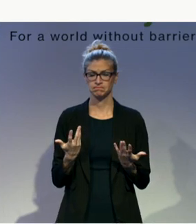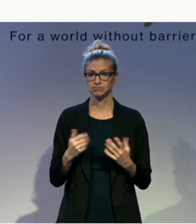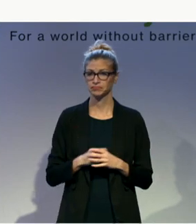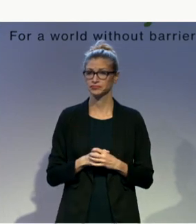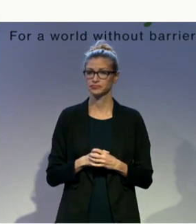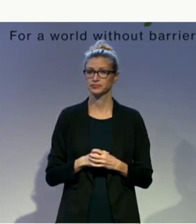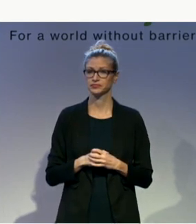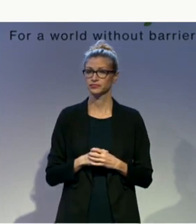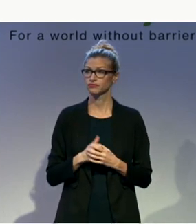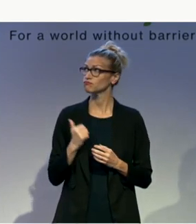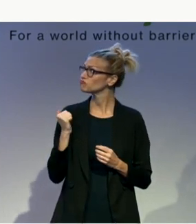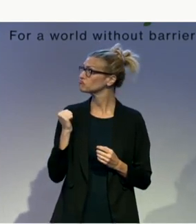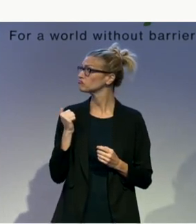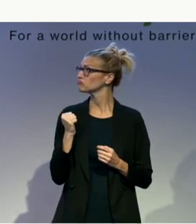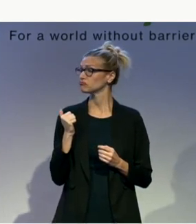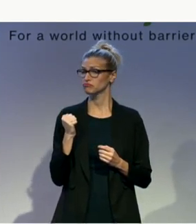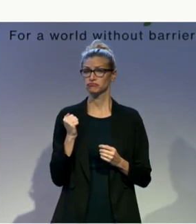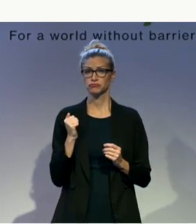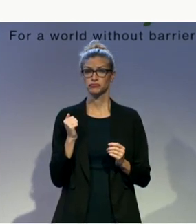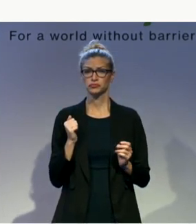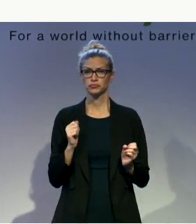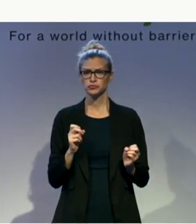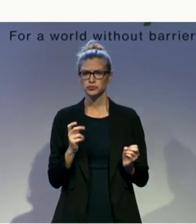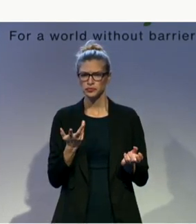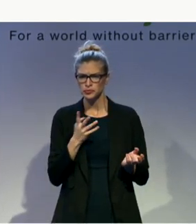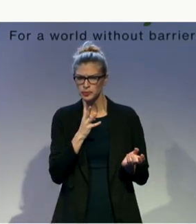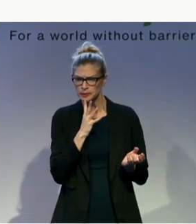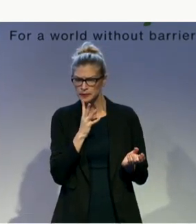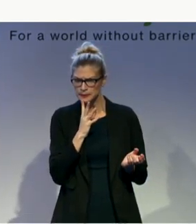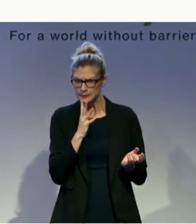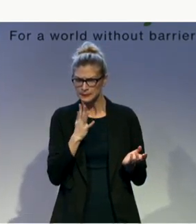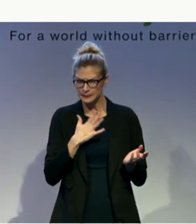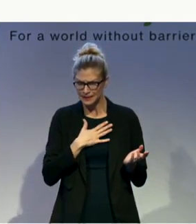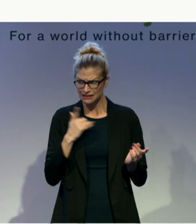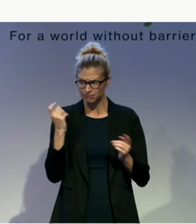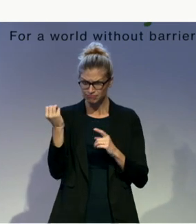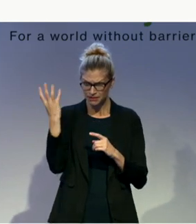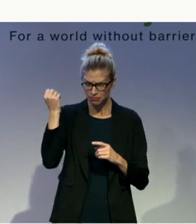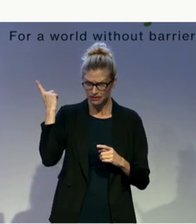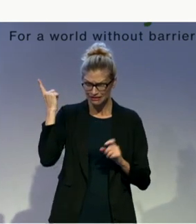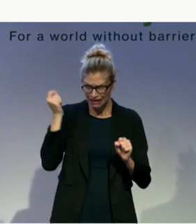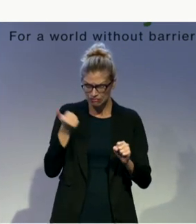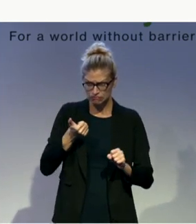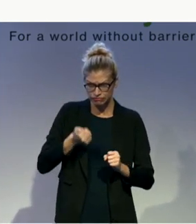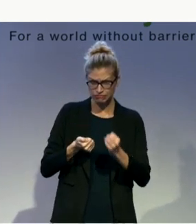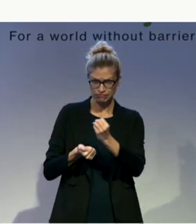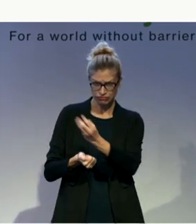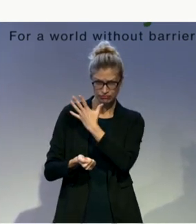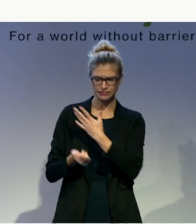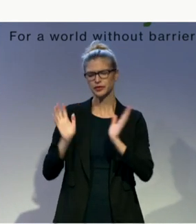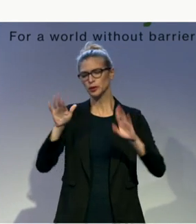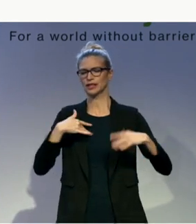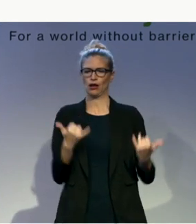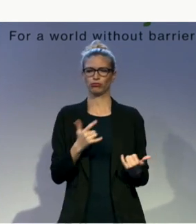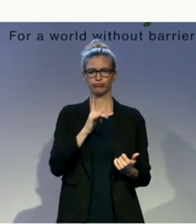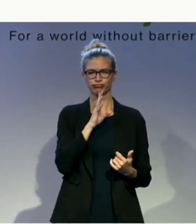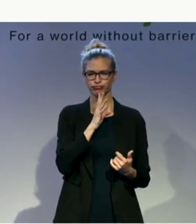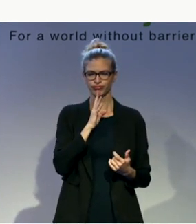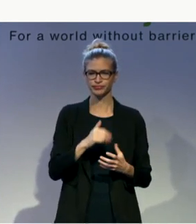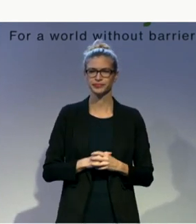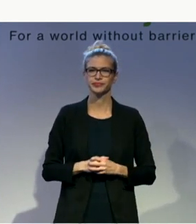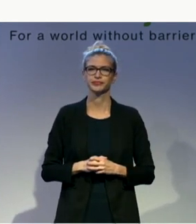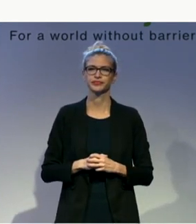Okay, let's start without the PowerPoint, and hopefully it will kick in at some stage. Okay, so,